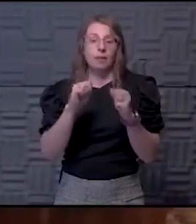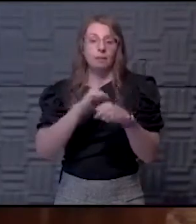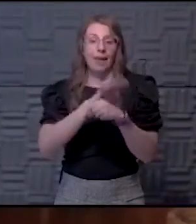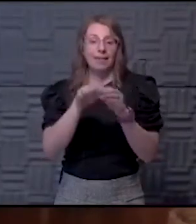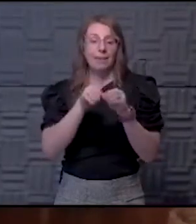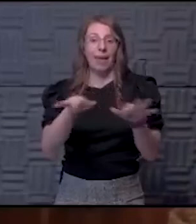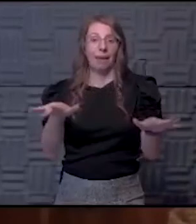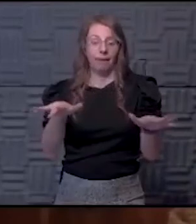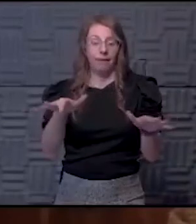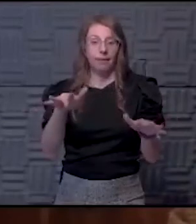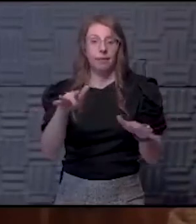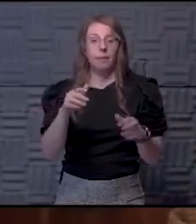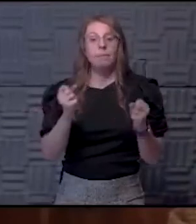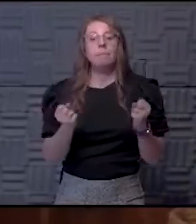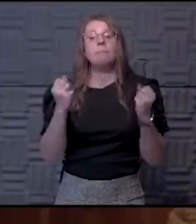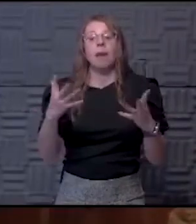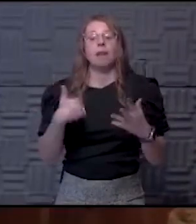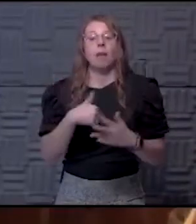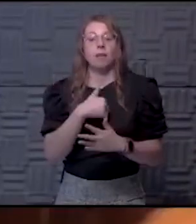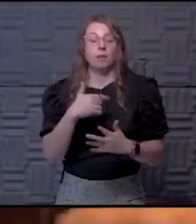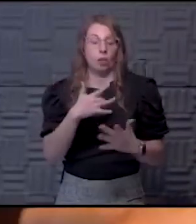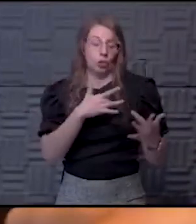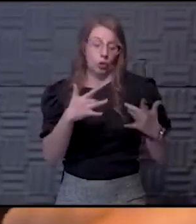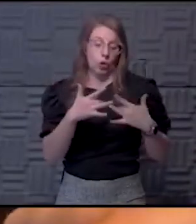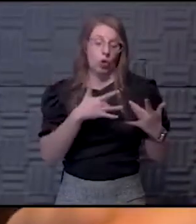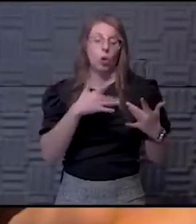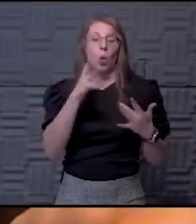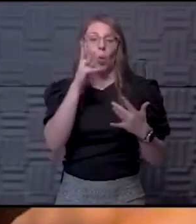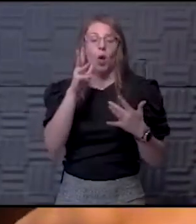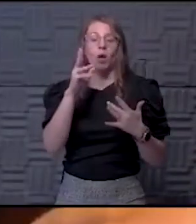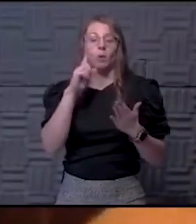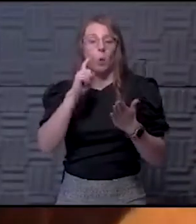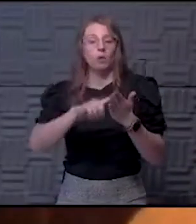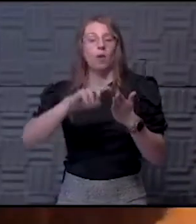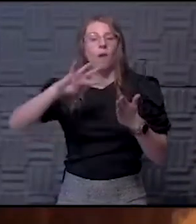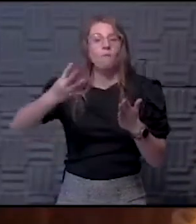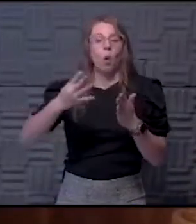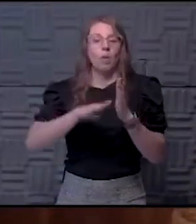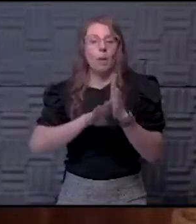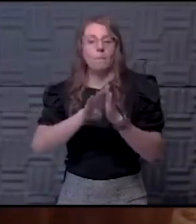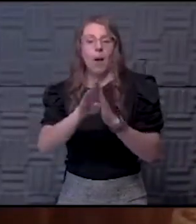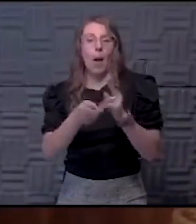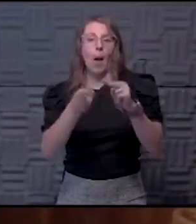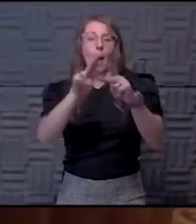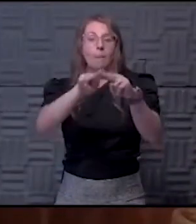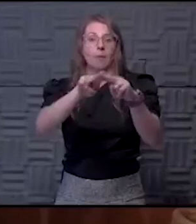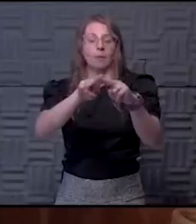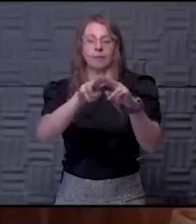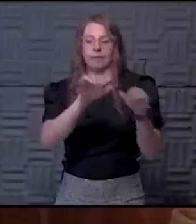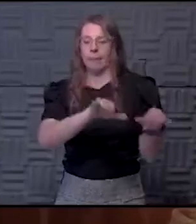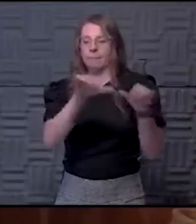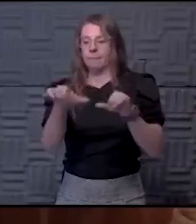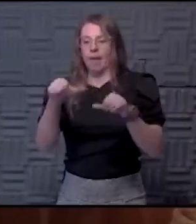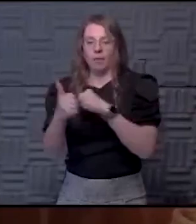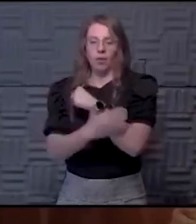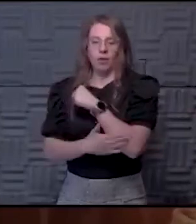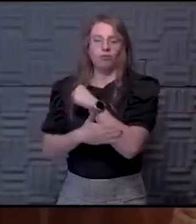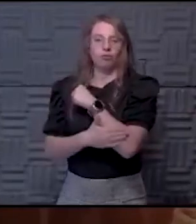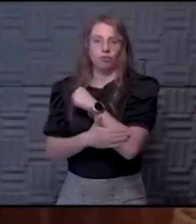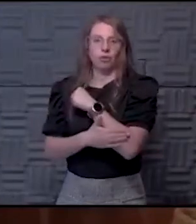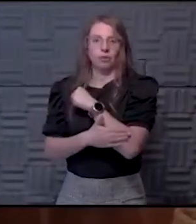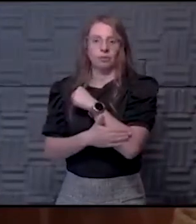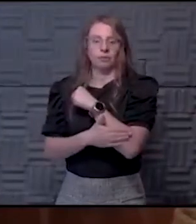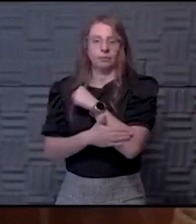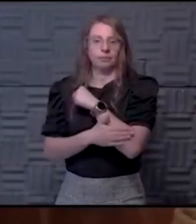of us are very concerned that we are going to see a fourth wave, just as other countries have who were in our